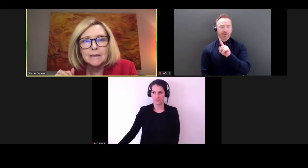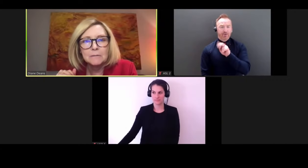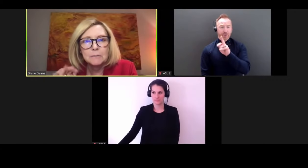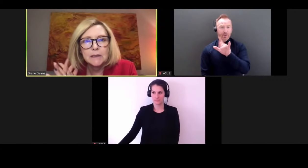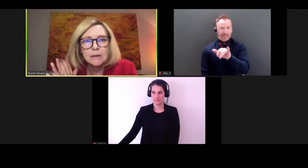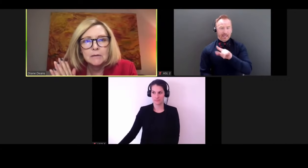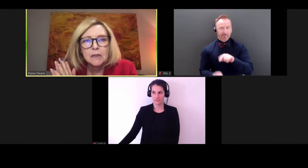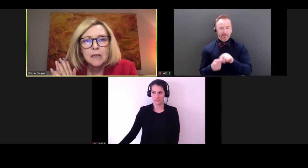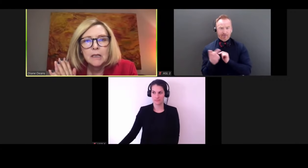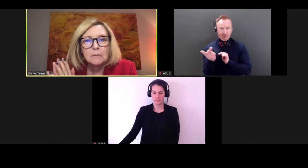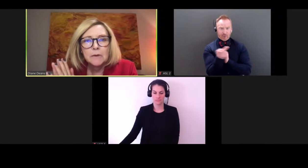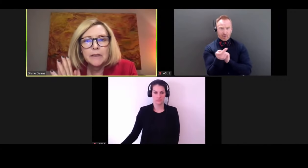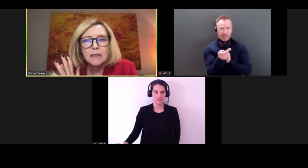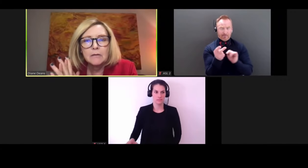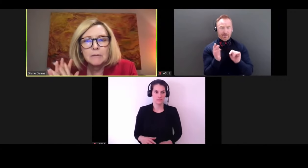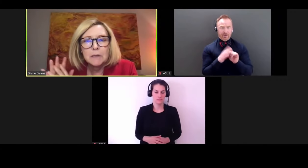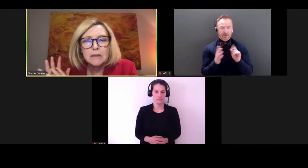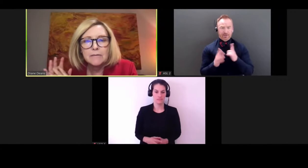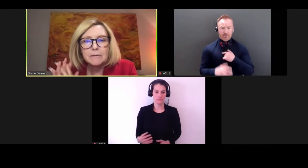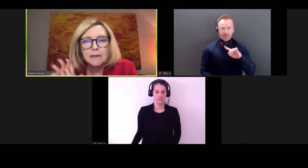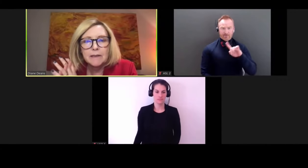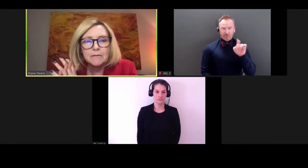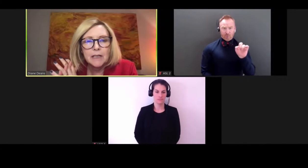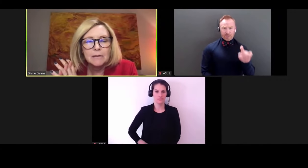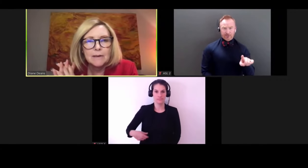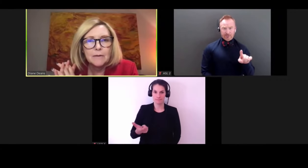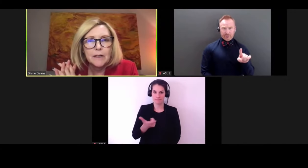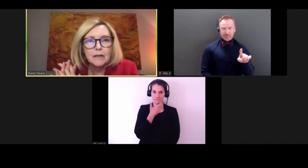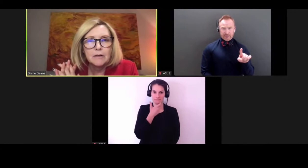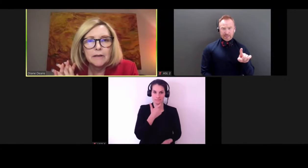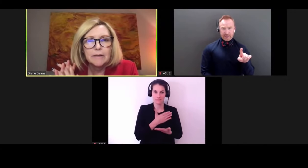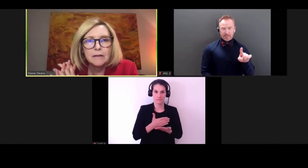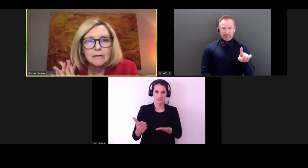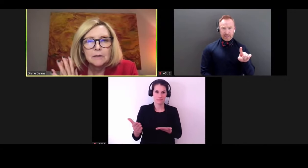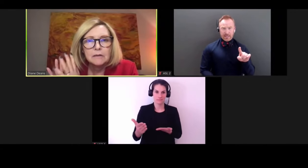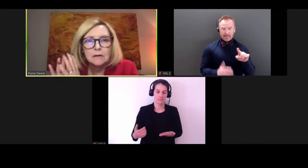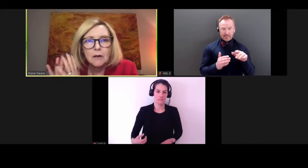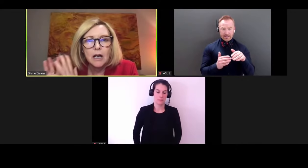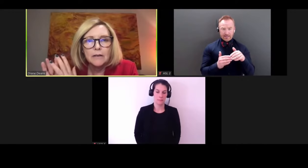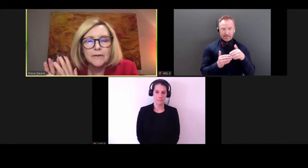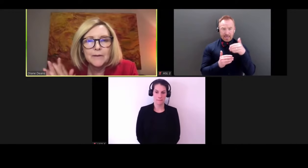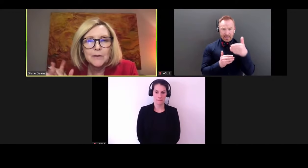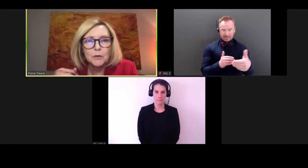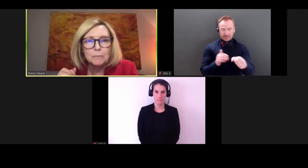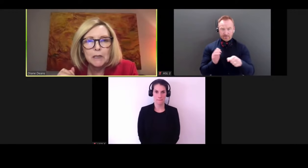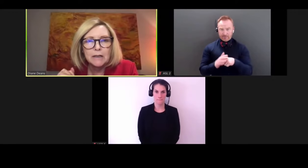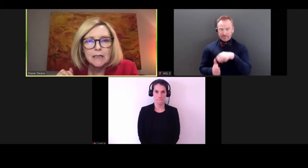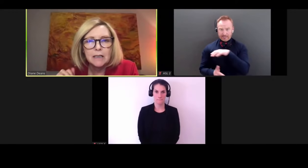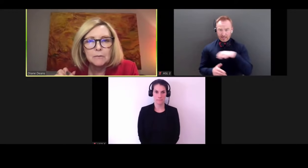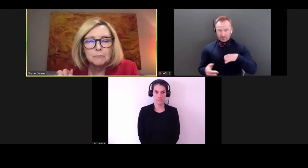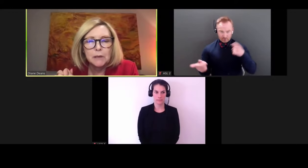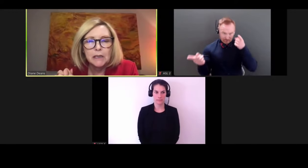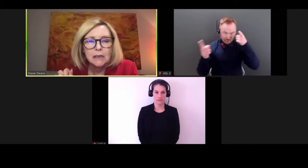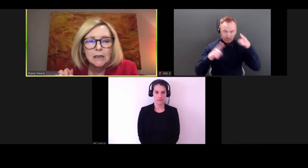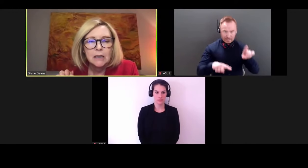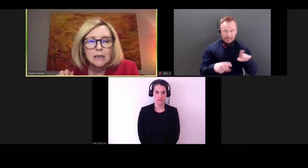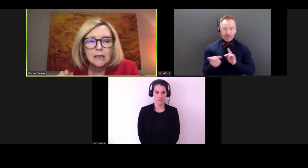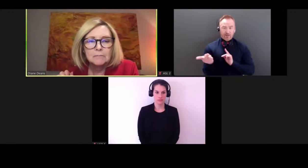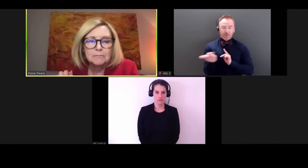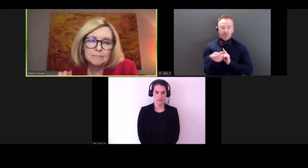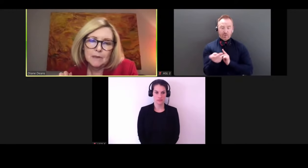next. With the agreement of the rest of council, they are in the eye of the storm, and I think